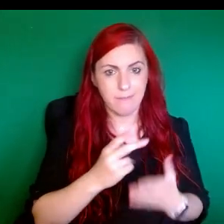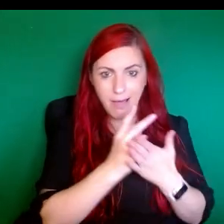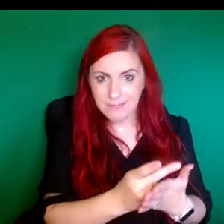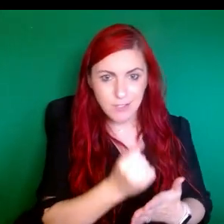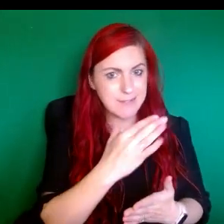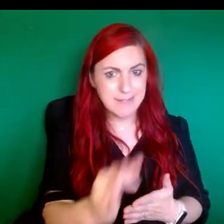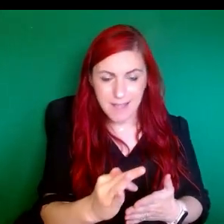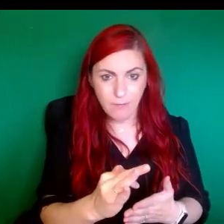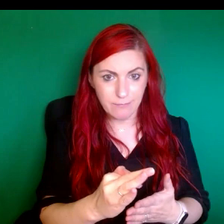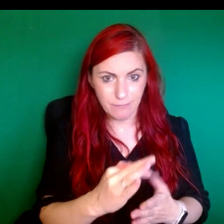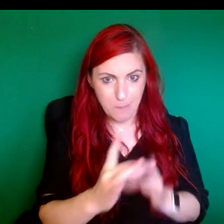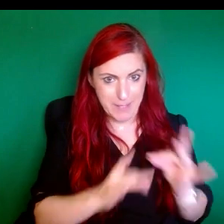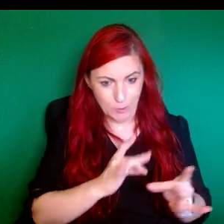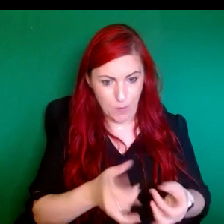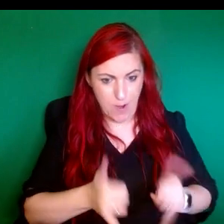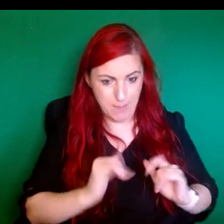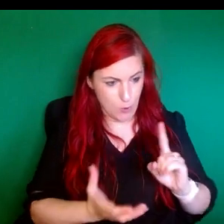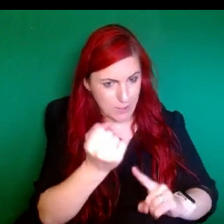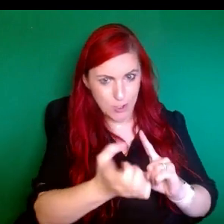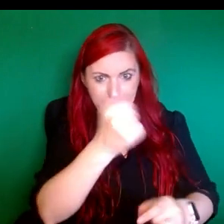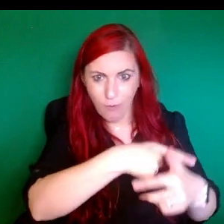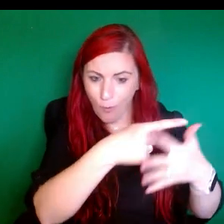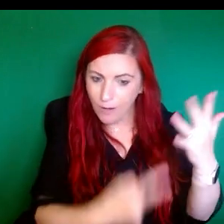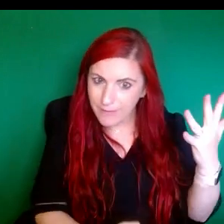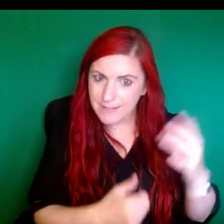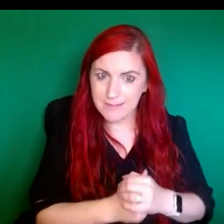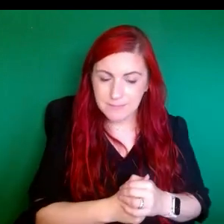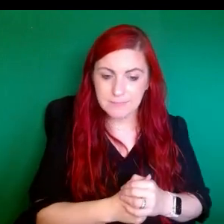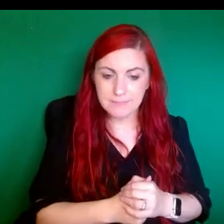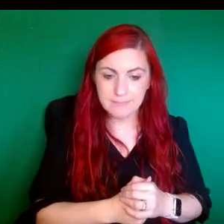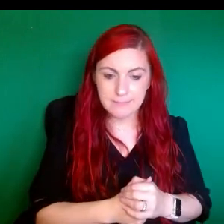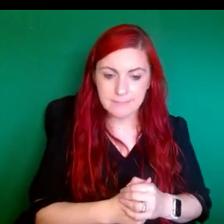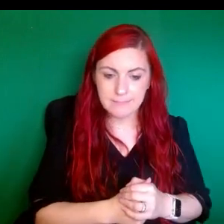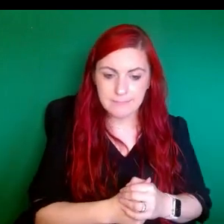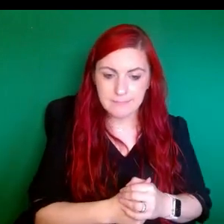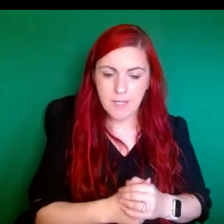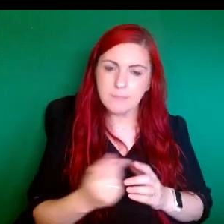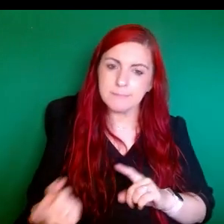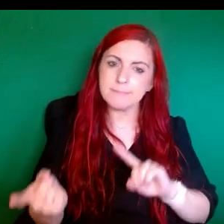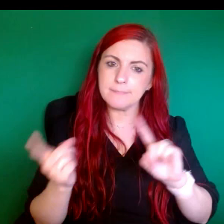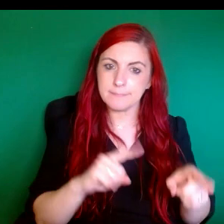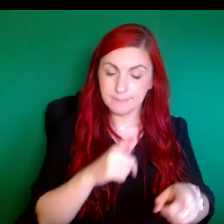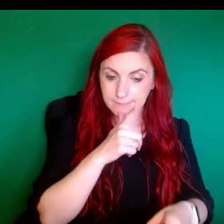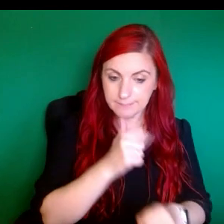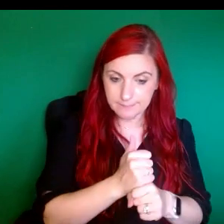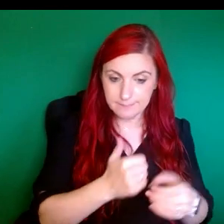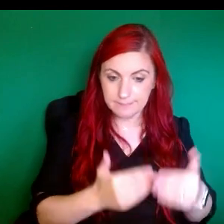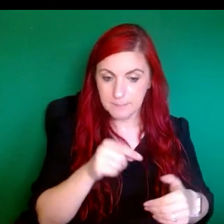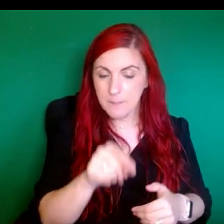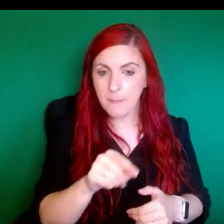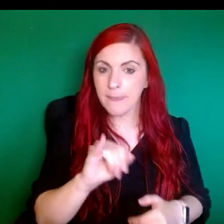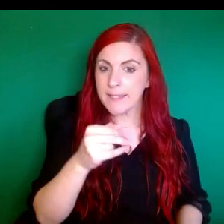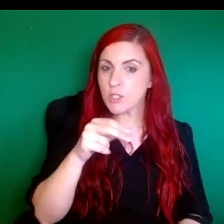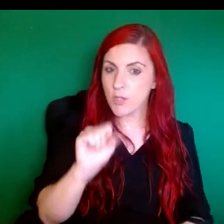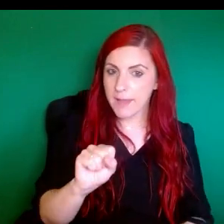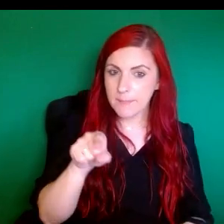Now I want to take a moment to return to our clients. James tells us about his journey from what he calls hitting